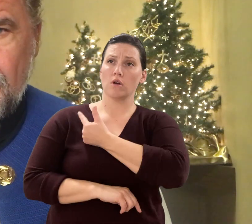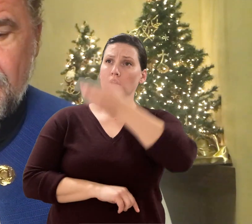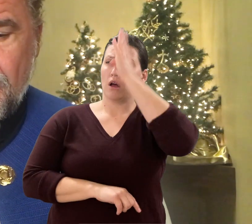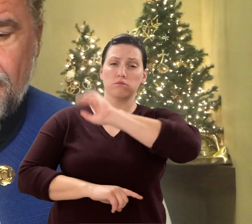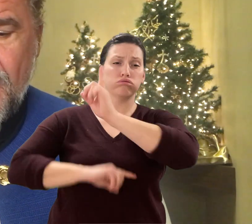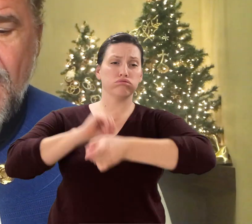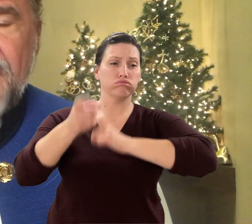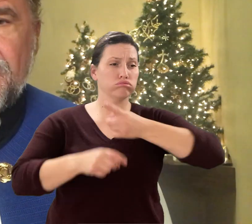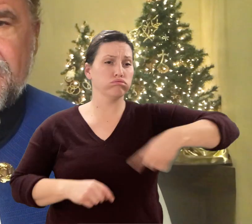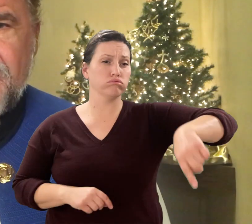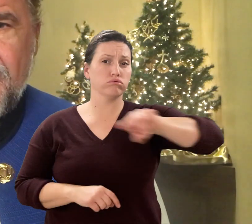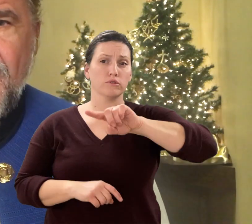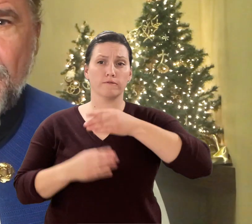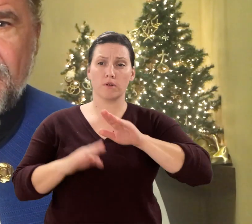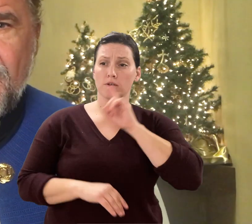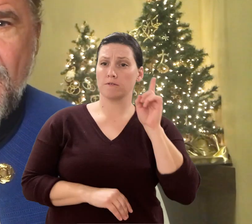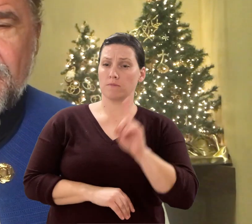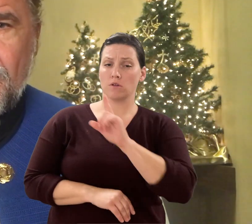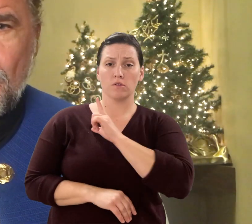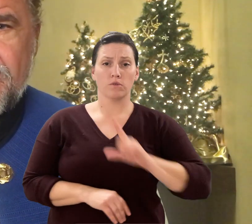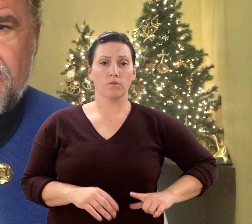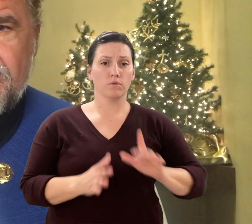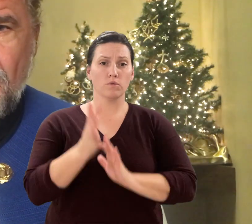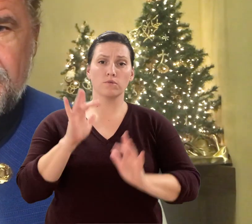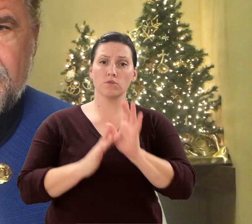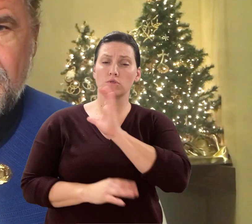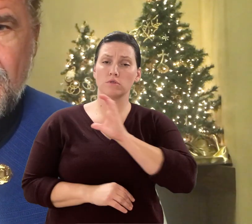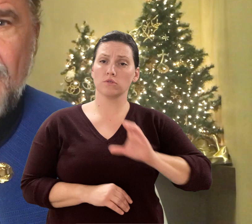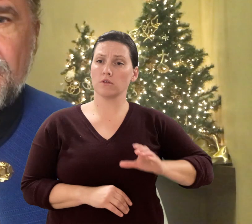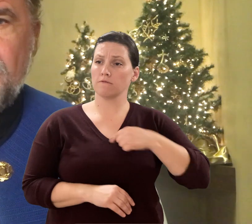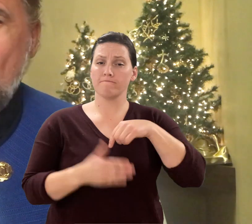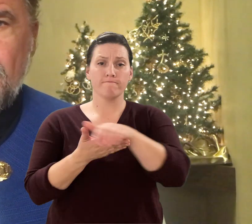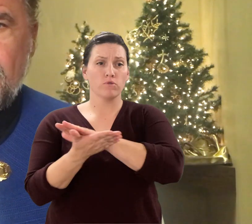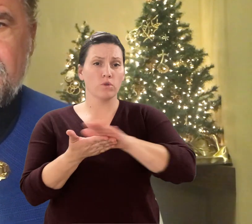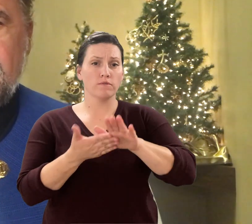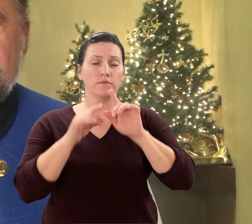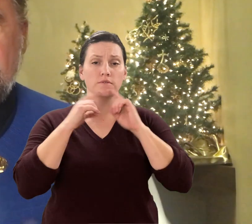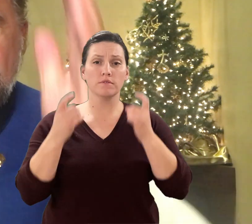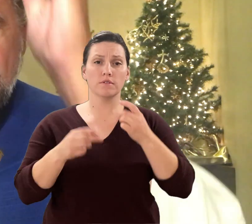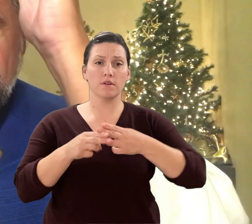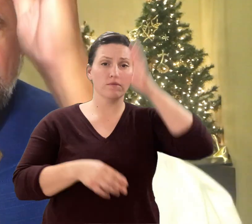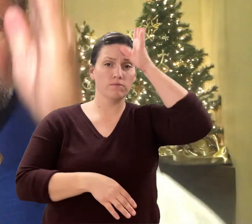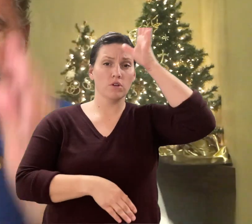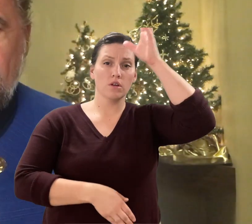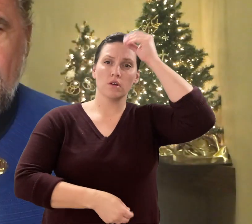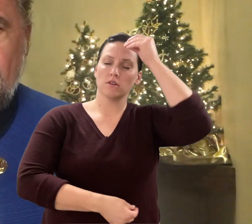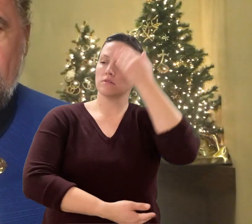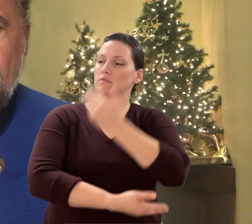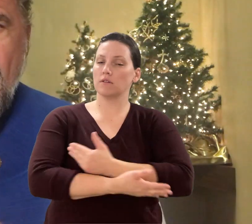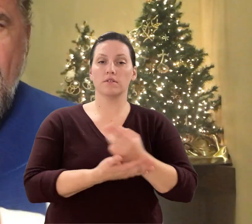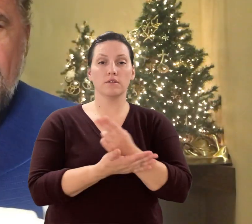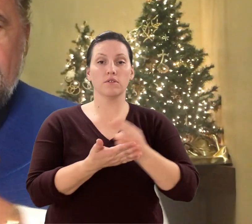unto all of you, and in the stead and by the command of our Lord Jesus Christ, I forgive you all of your sins in the name of the